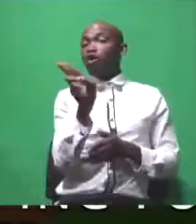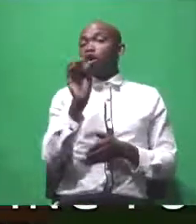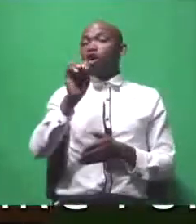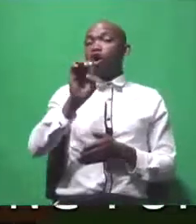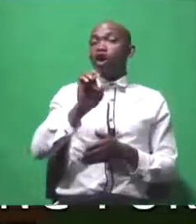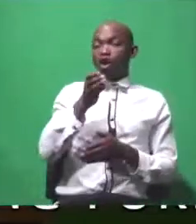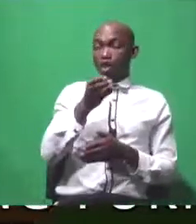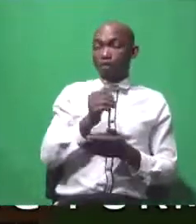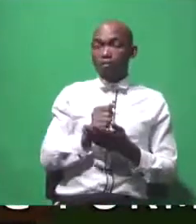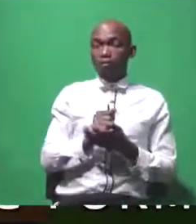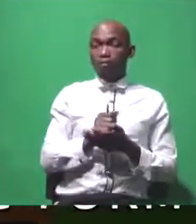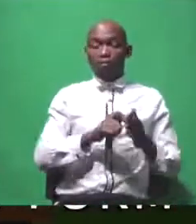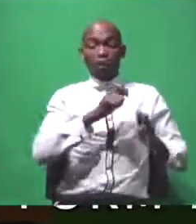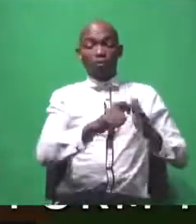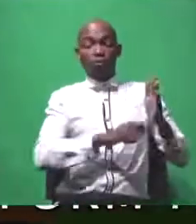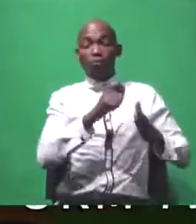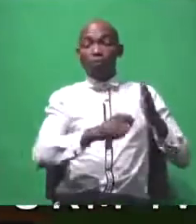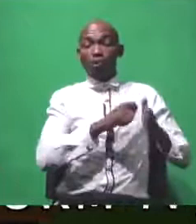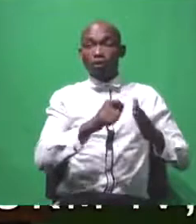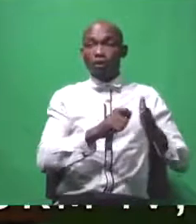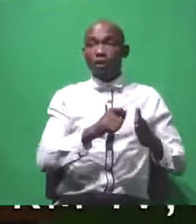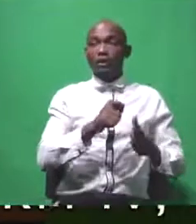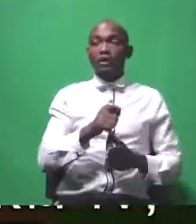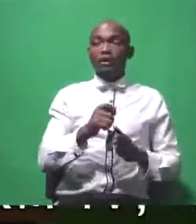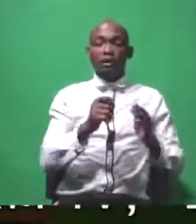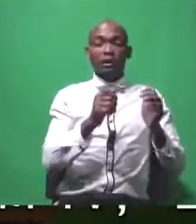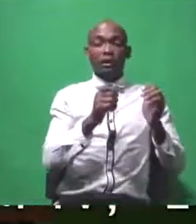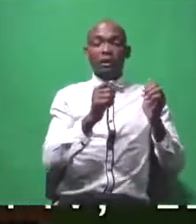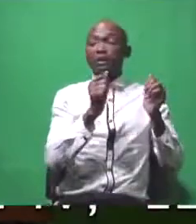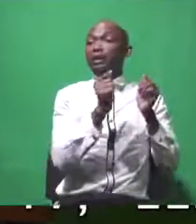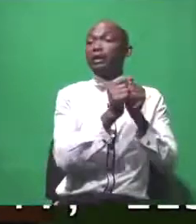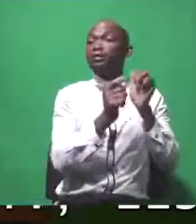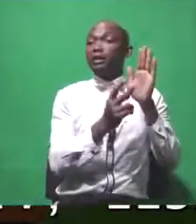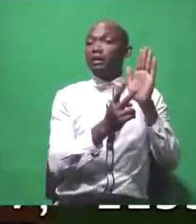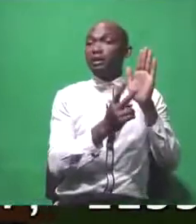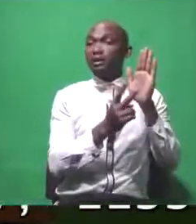expenses, how much? 17.